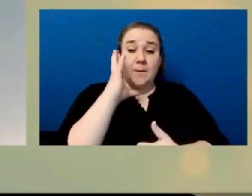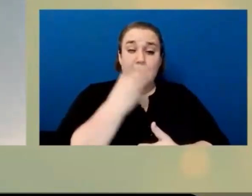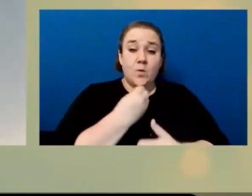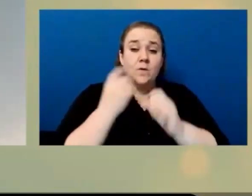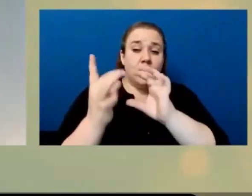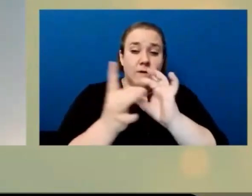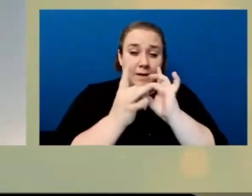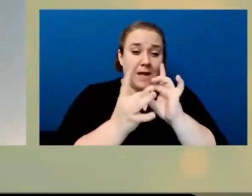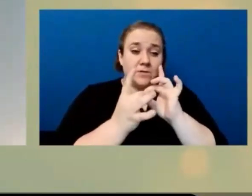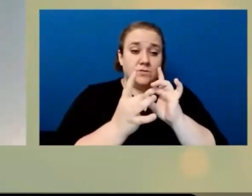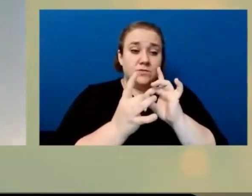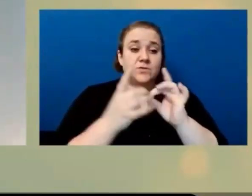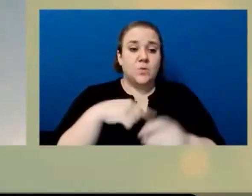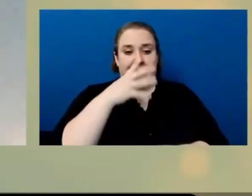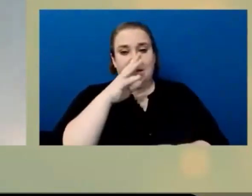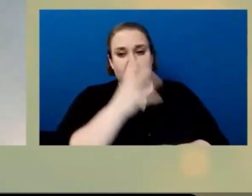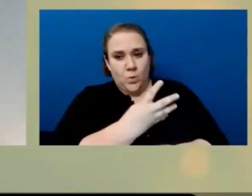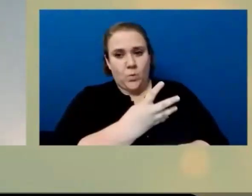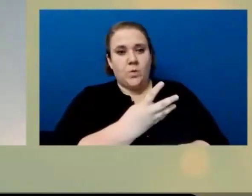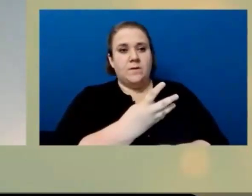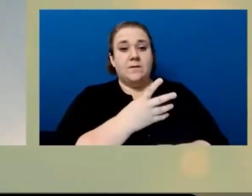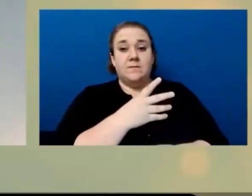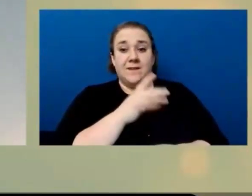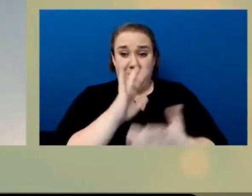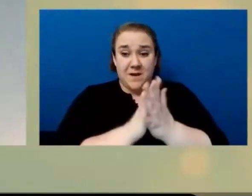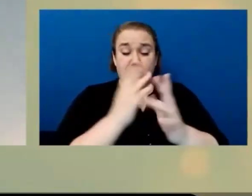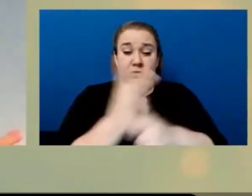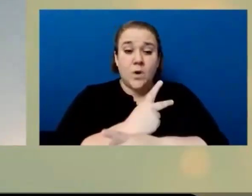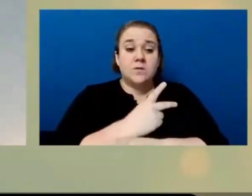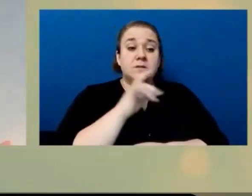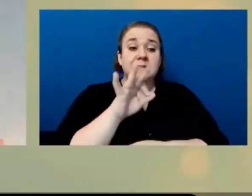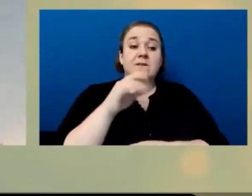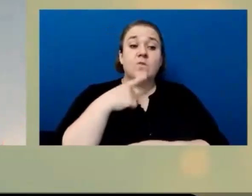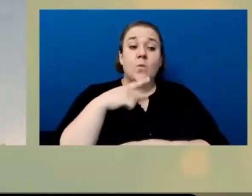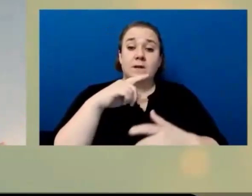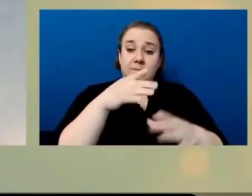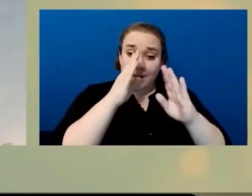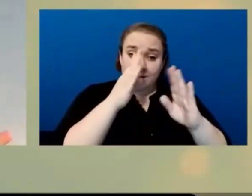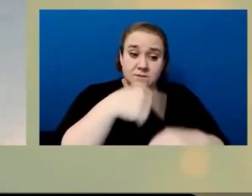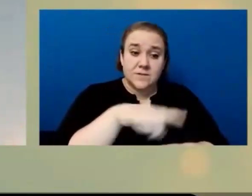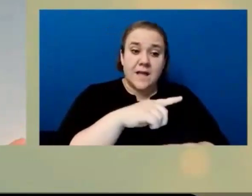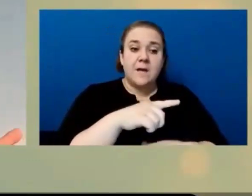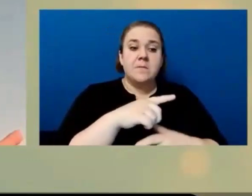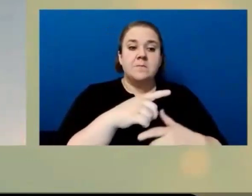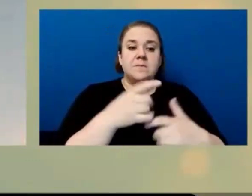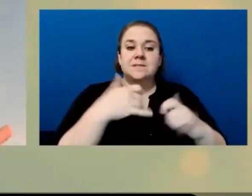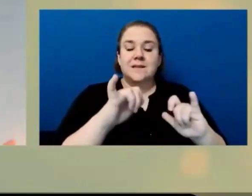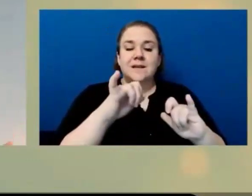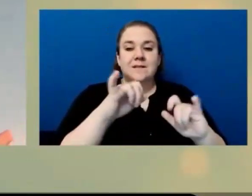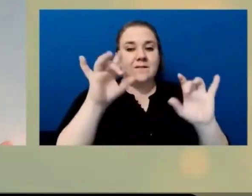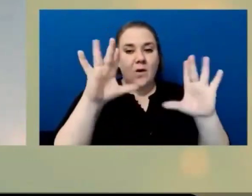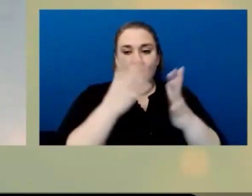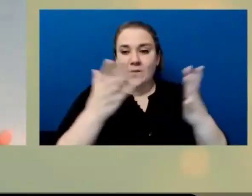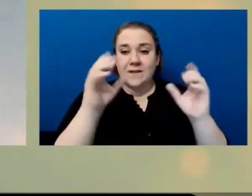Tangled up in the web of life, so much depends upon forces over which we have no control, forces we may never